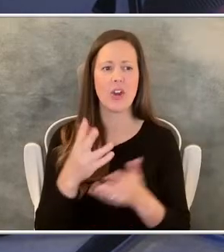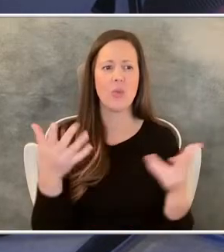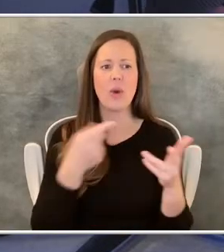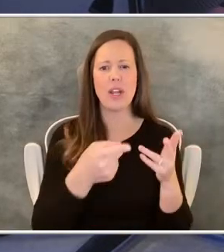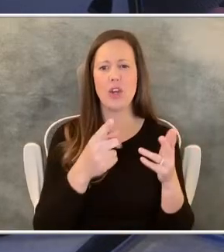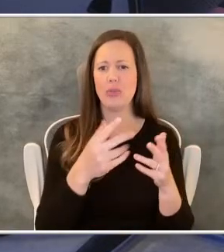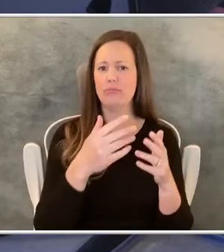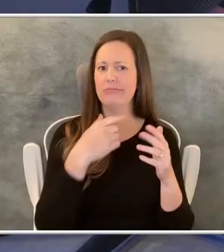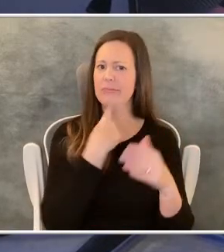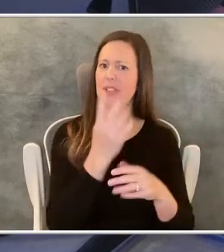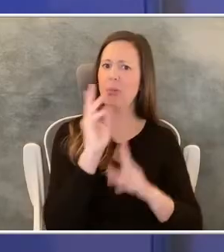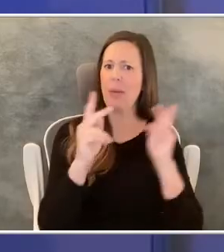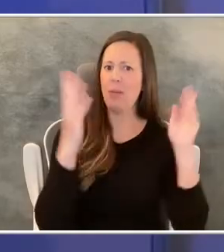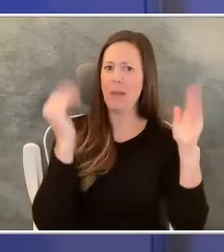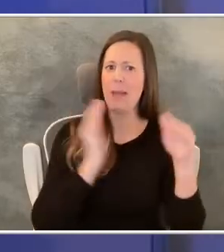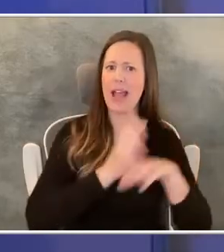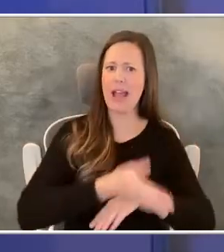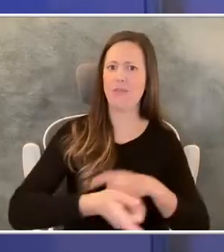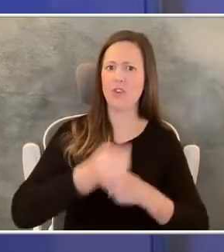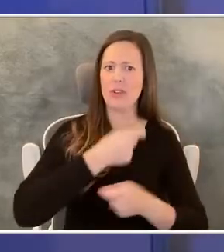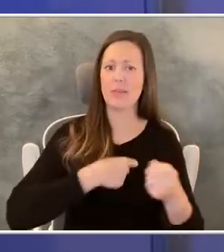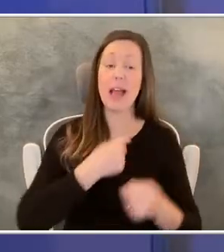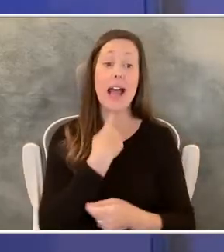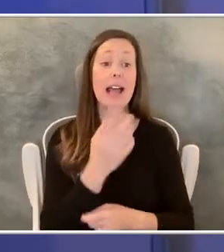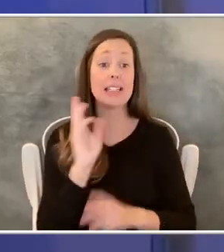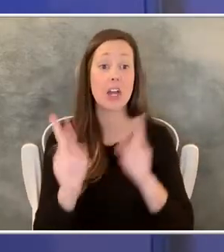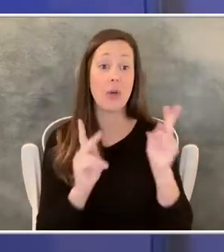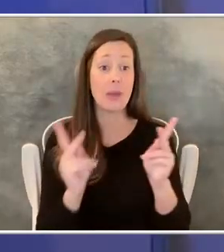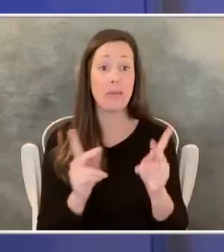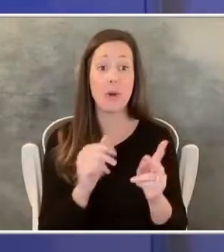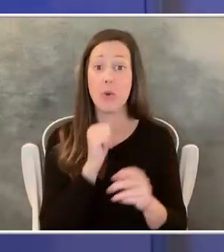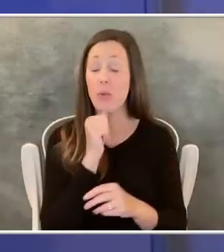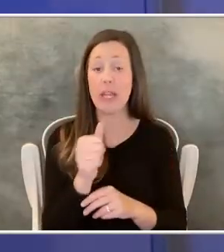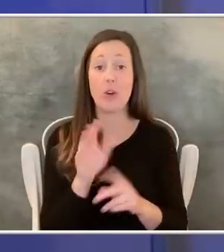that we don't sugarcoat things, and it will be terrible for